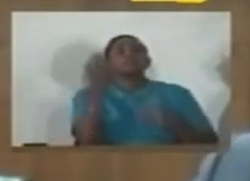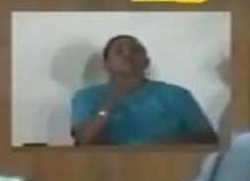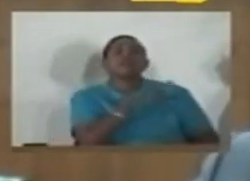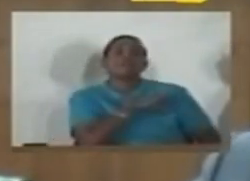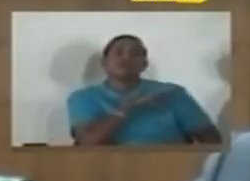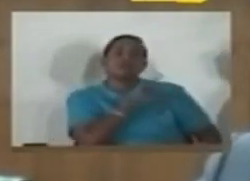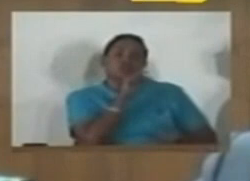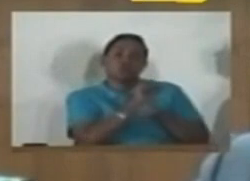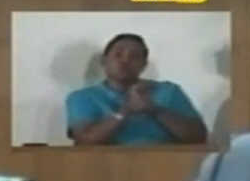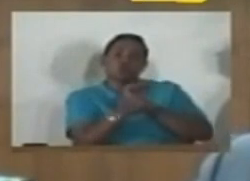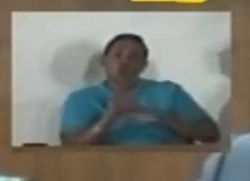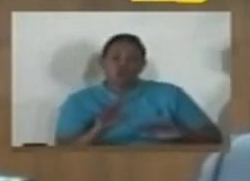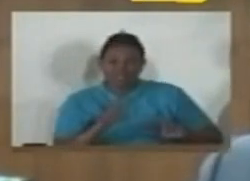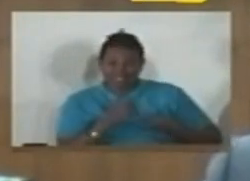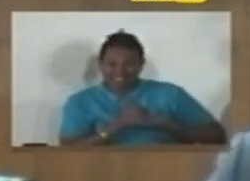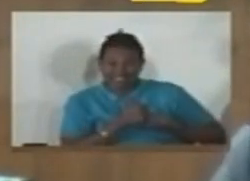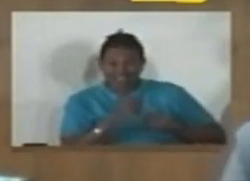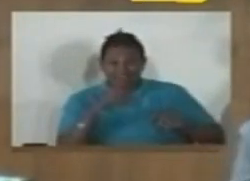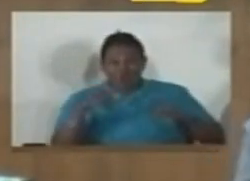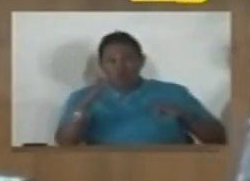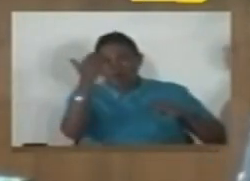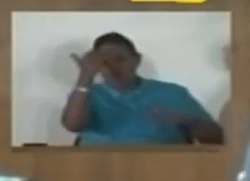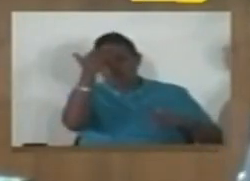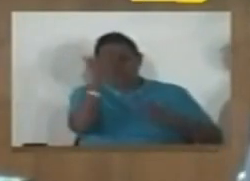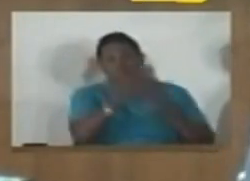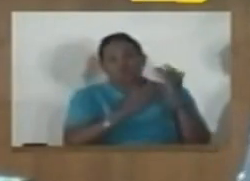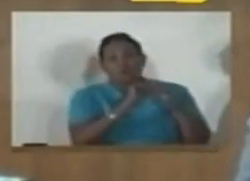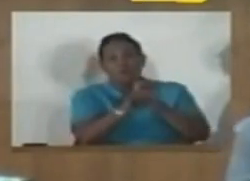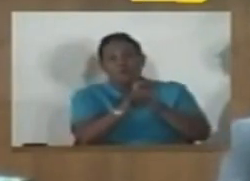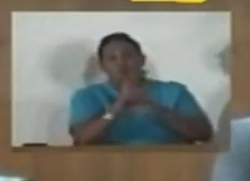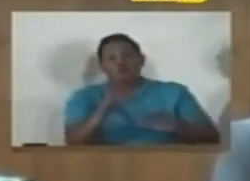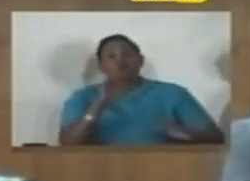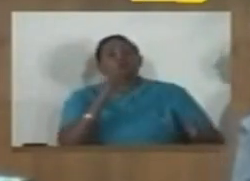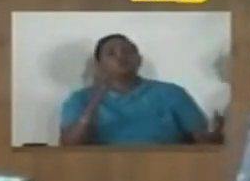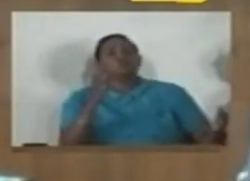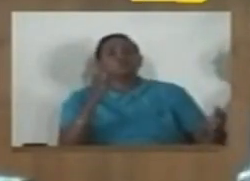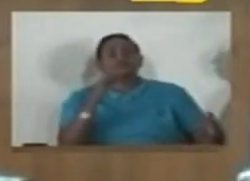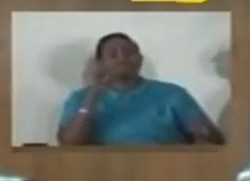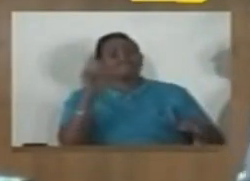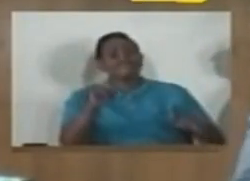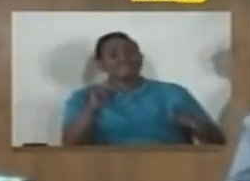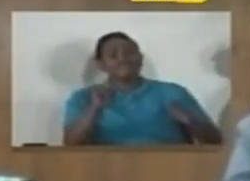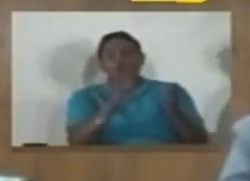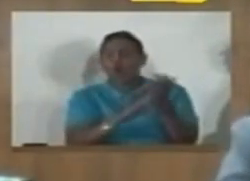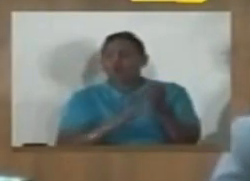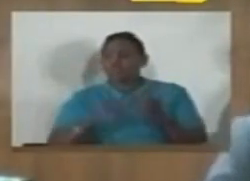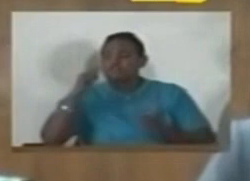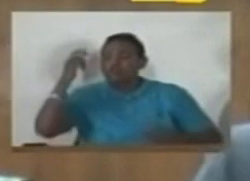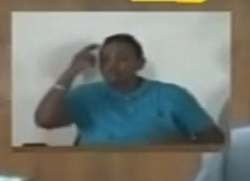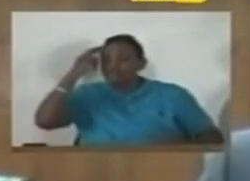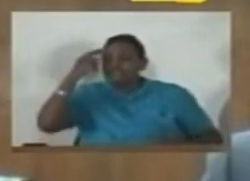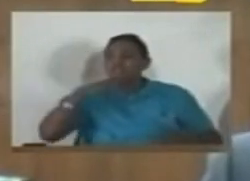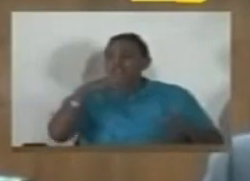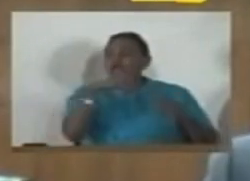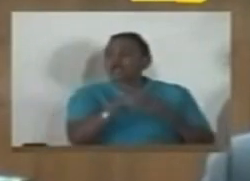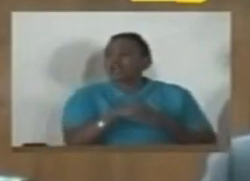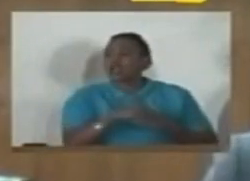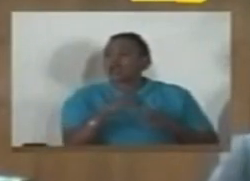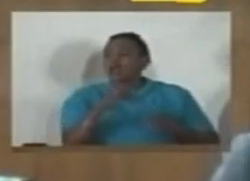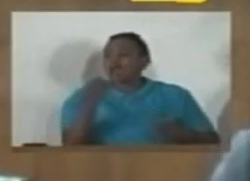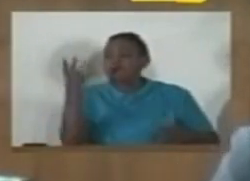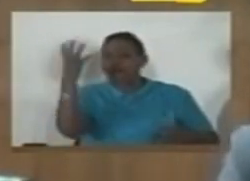workers. It is common knowledge that certain workers opt for fixed-term contract for reasons which includes